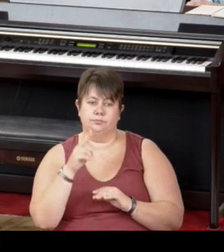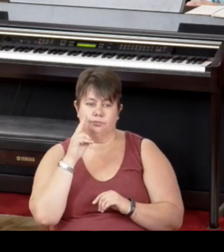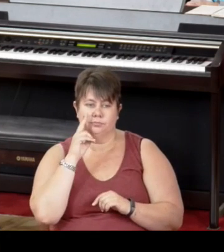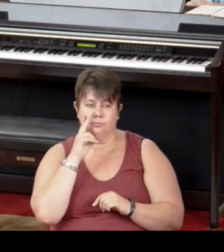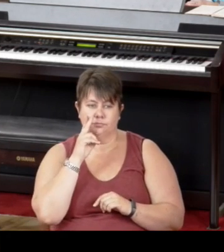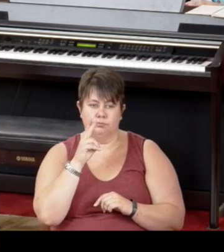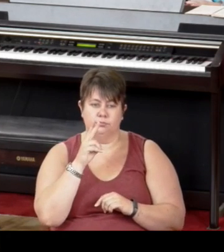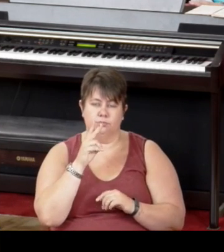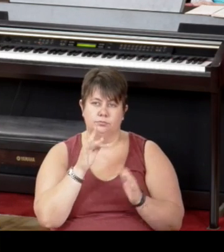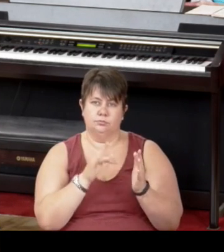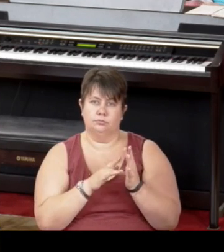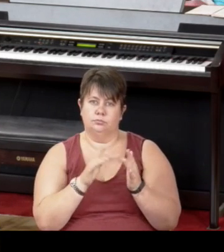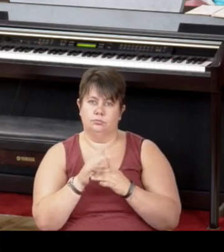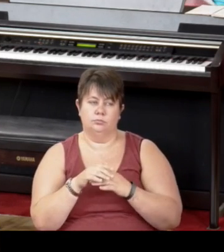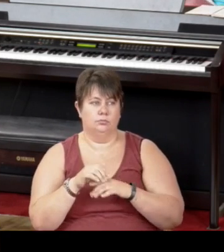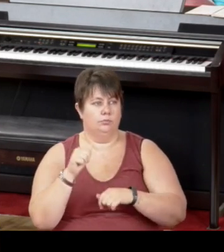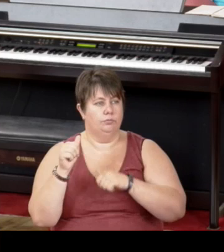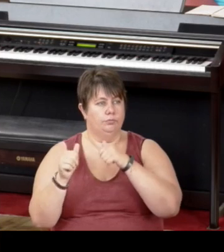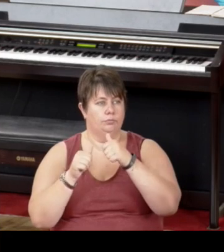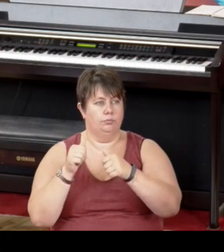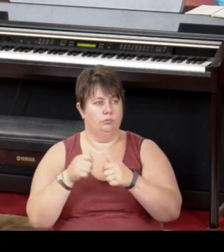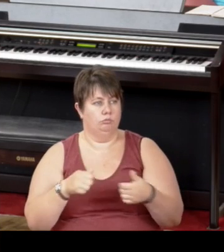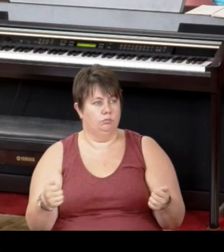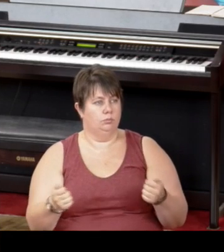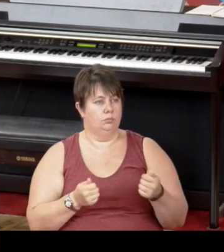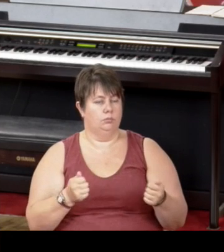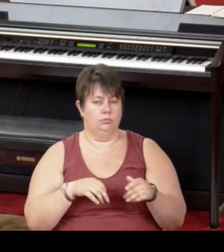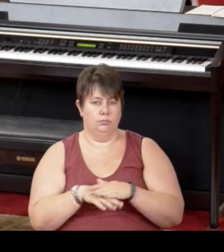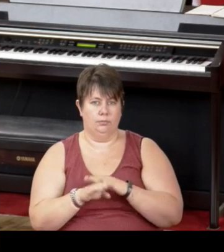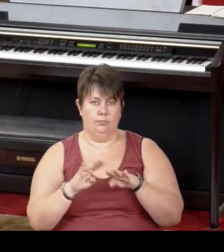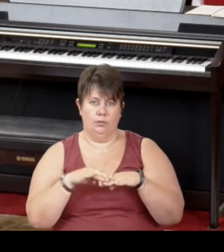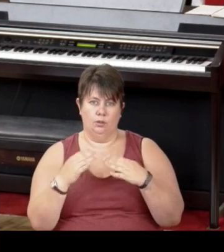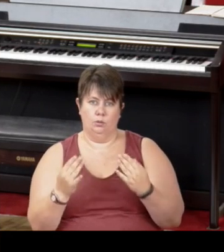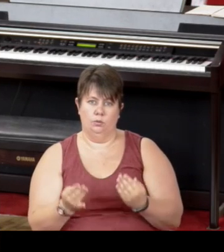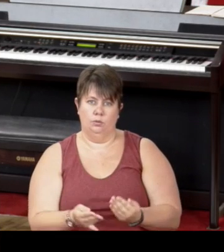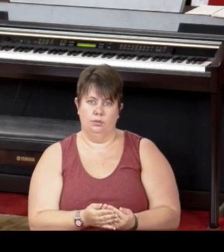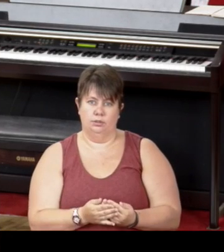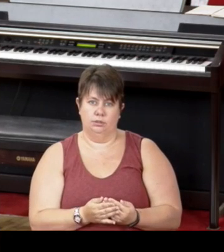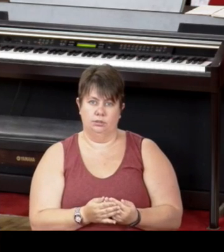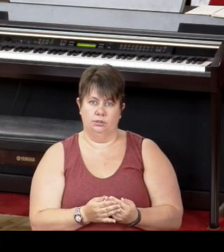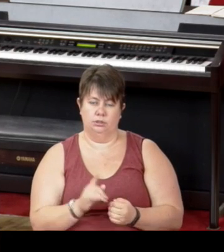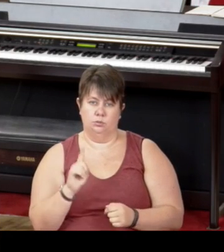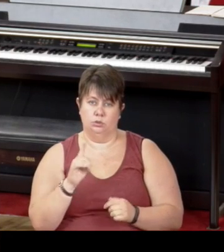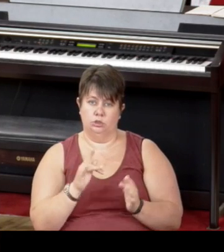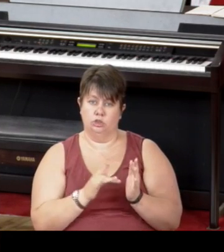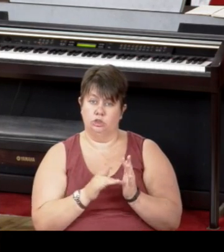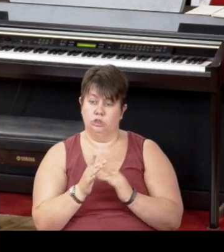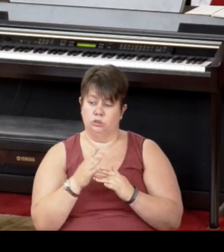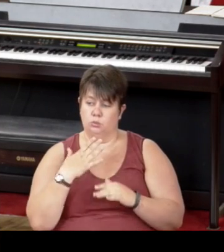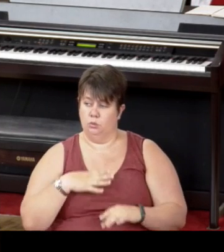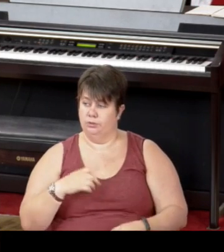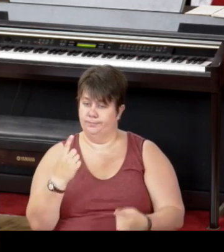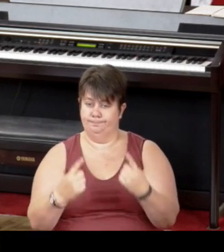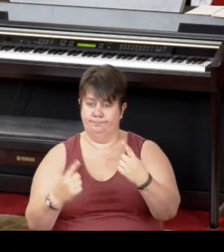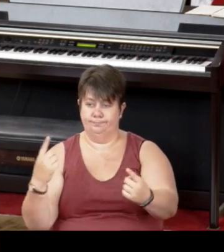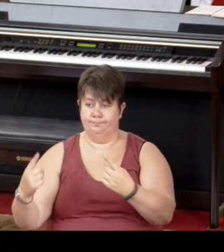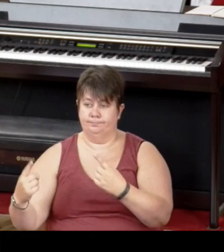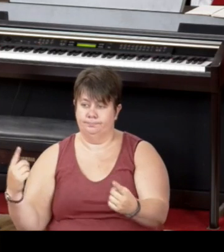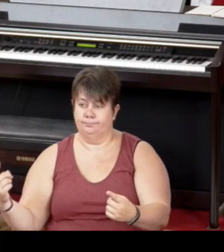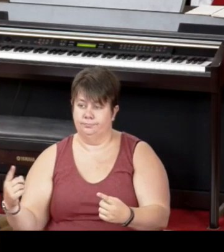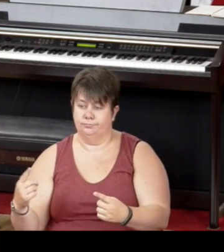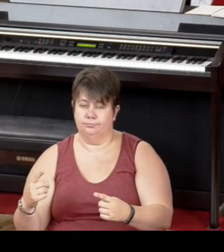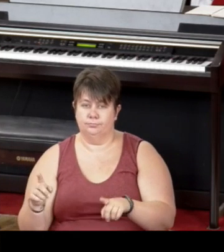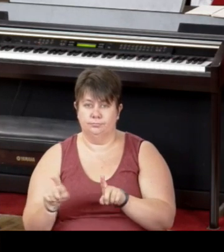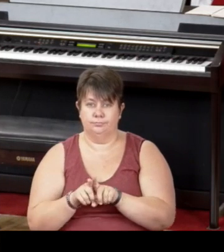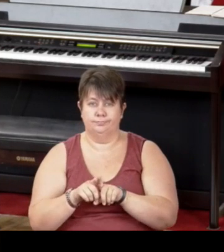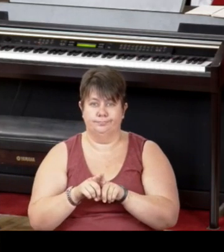establish his glorious reign over the whole world. That's what Jesus wants of us, to shine like